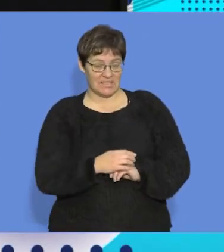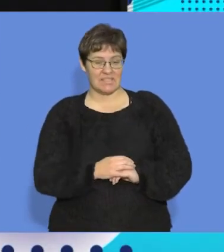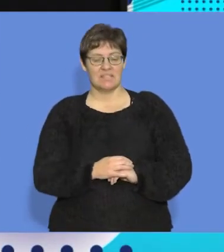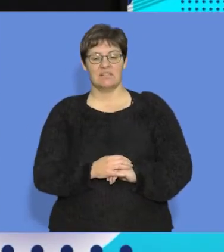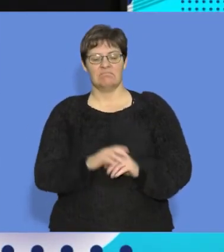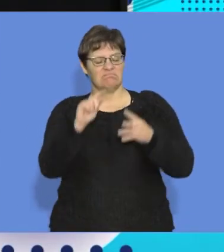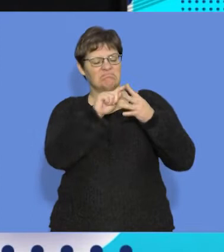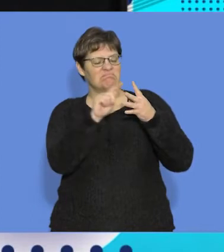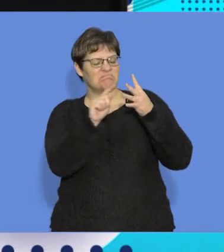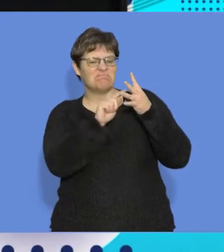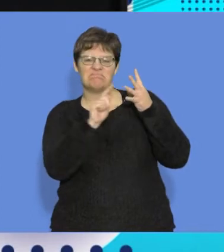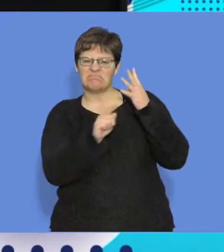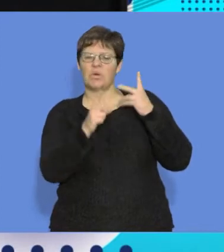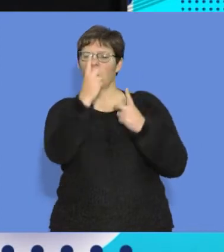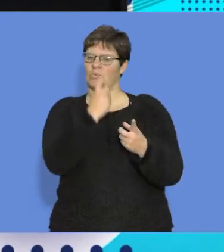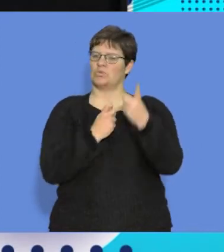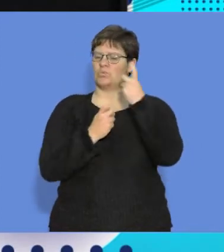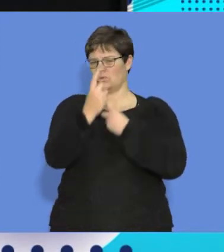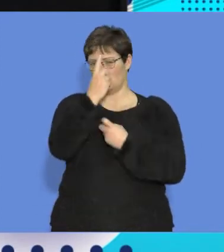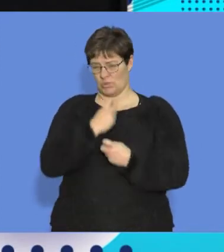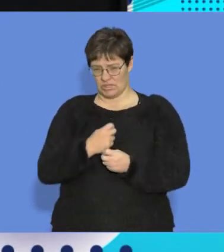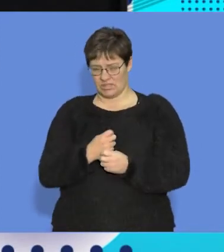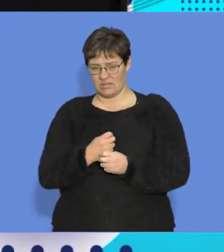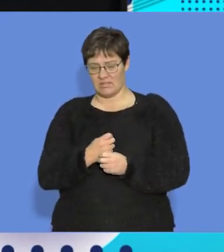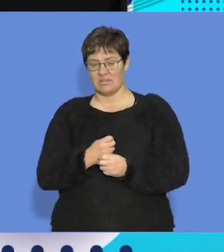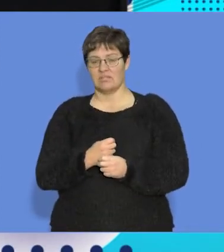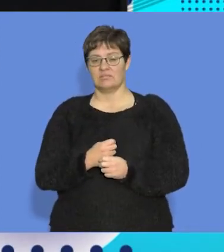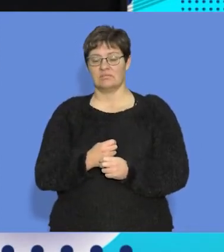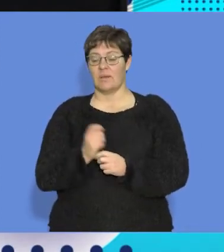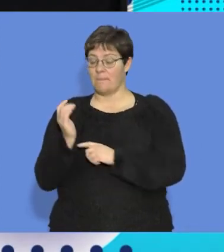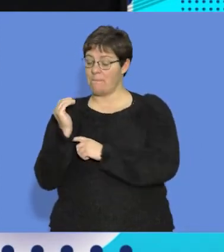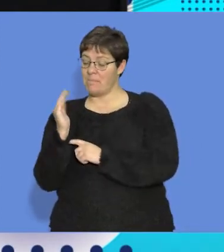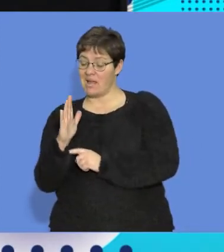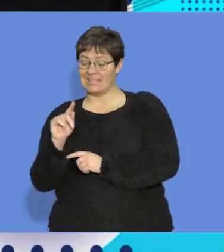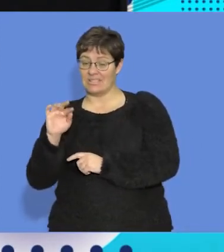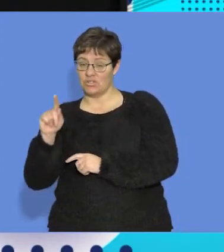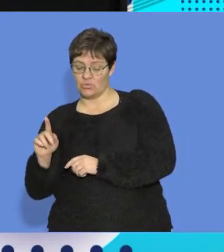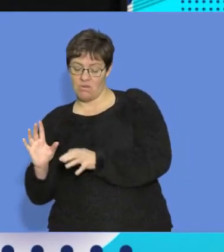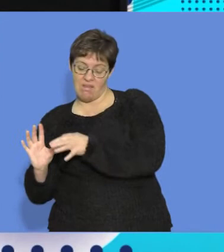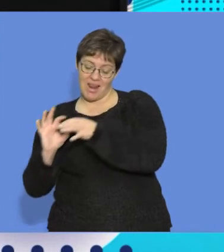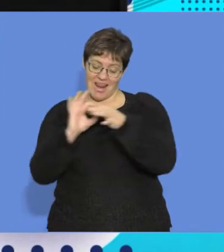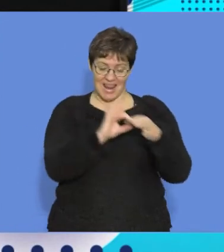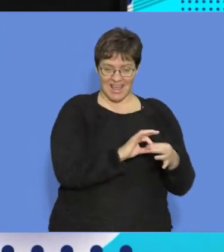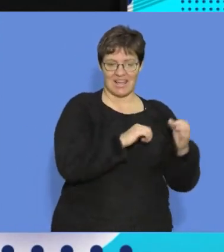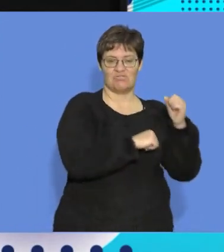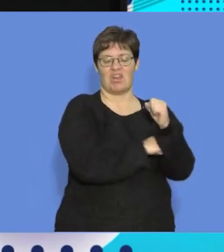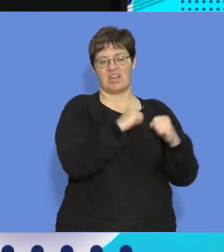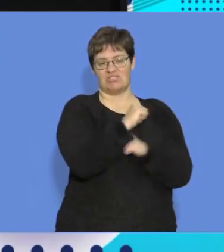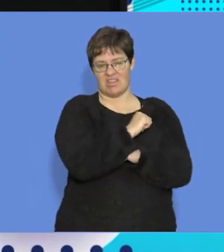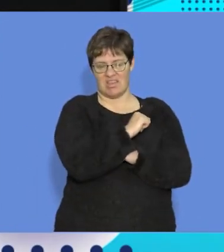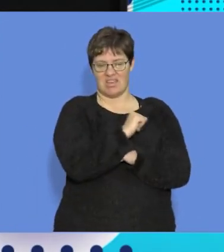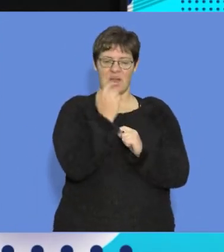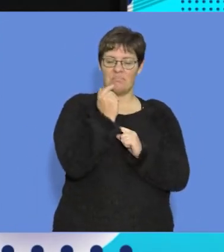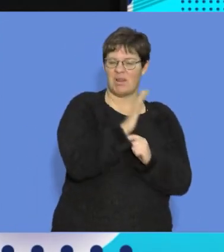the types of questions that can be asked linking plant tissues and the structure of